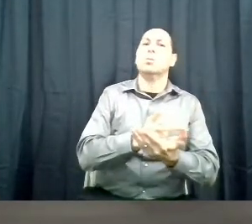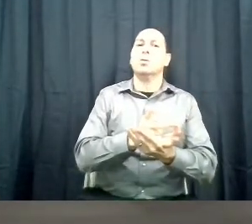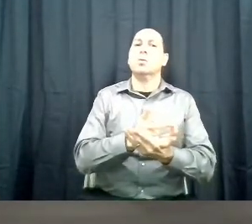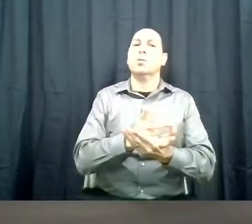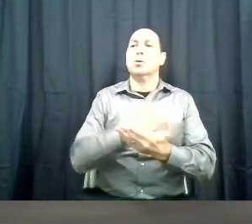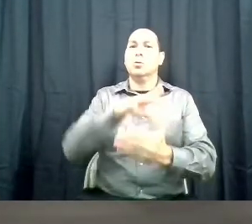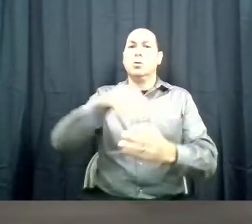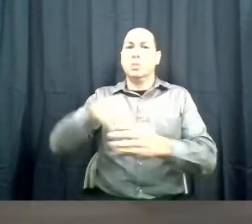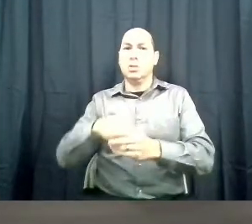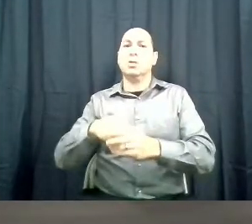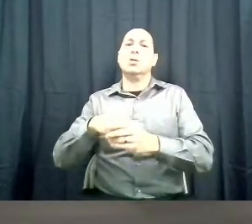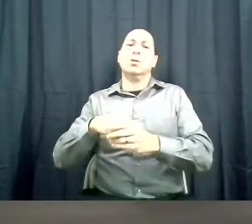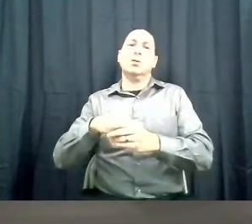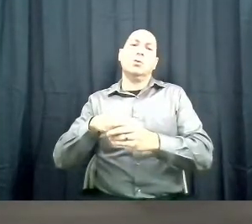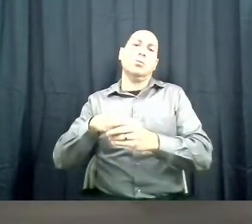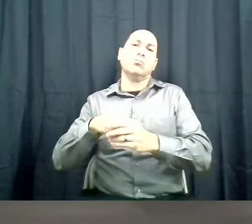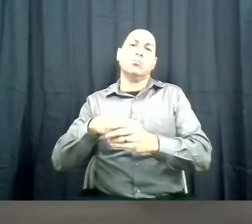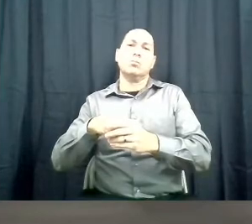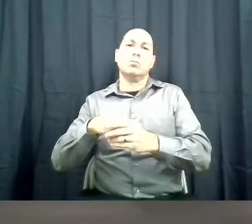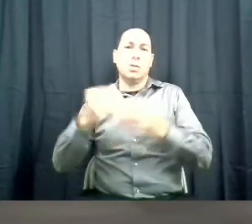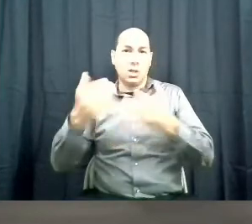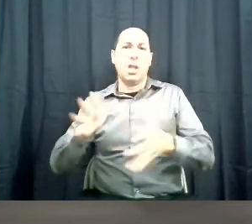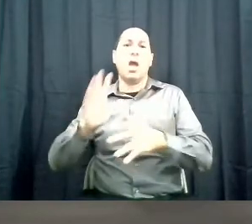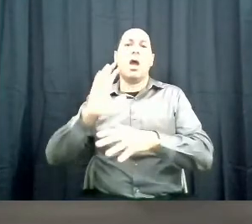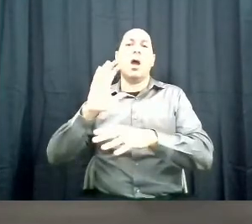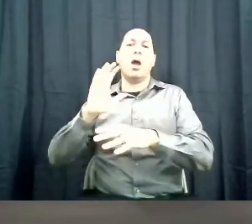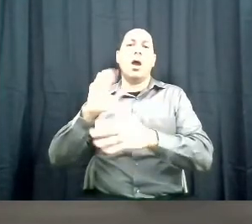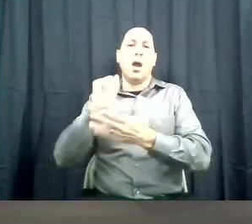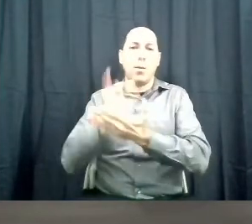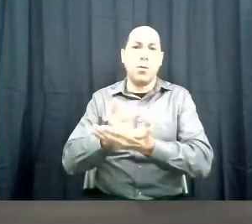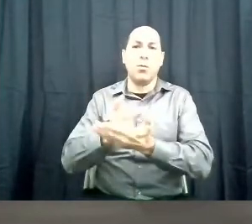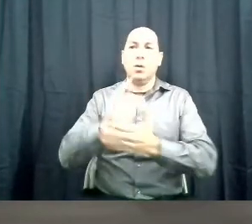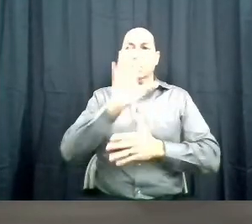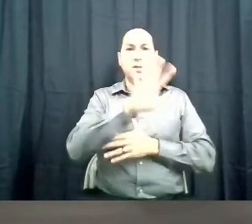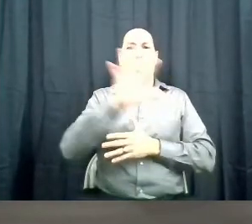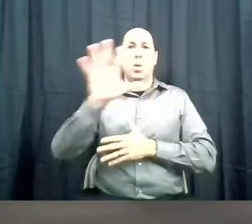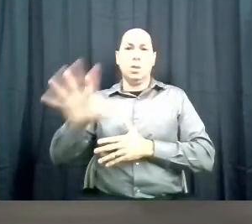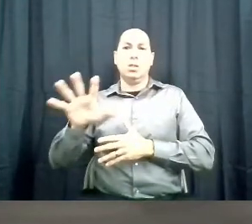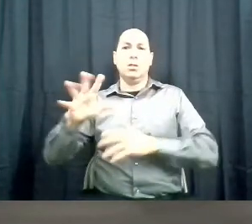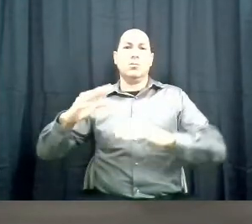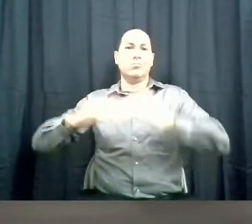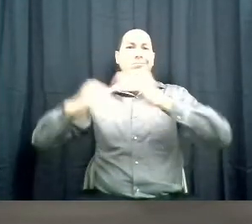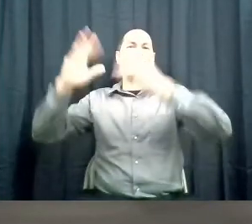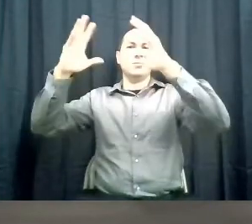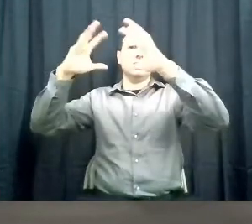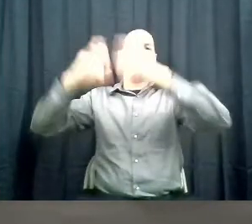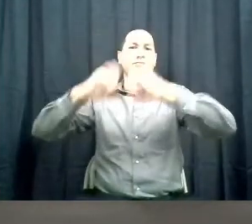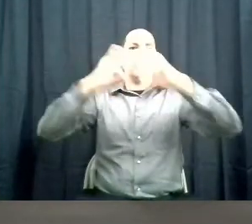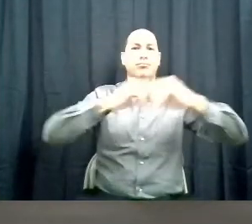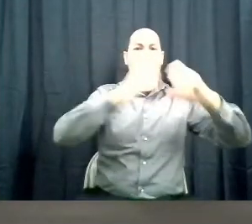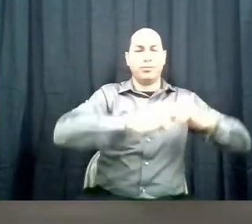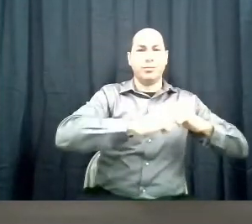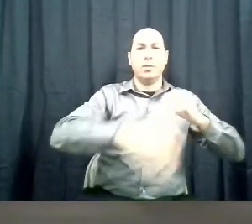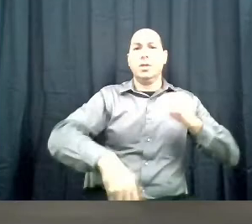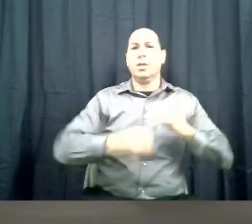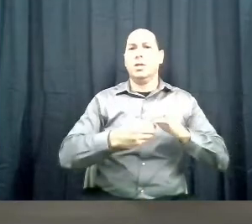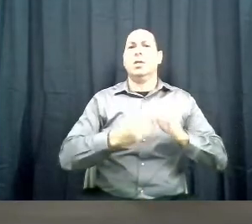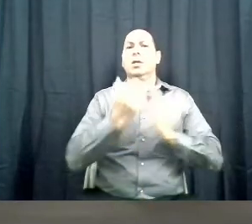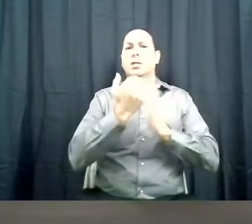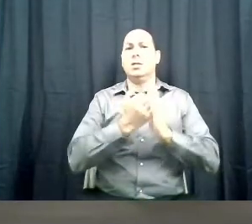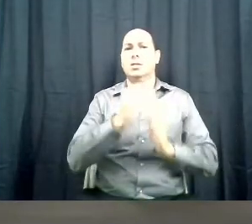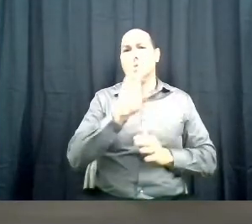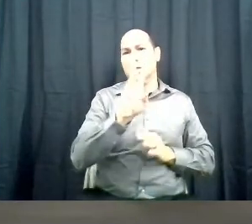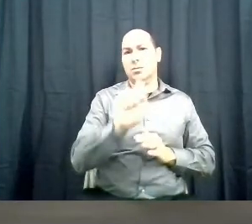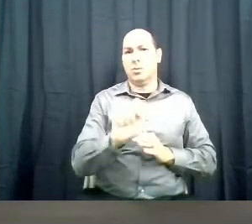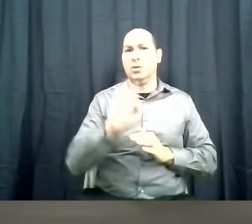55 properties that apparently have been judged not salvageable. In addition, section 6.6 of the fiscal plan